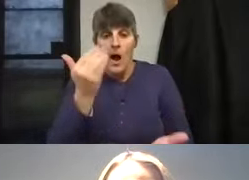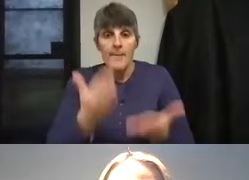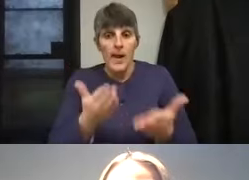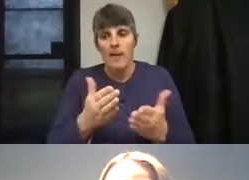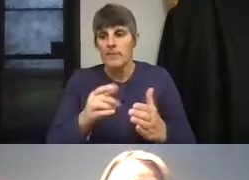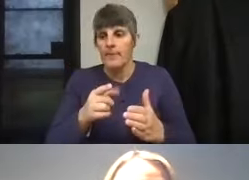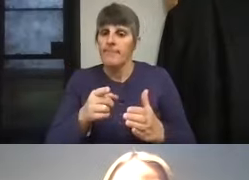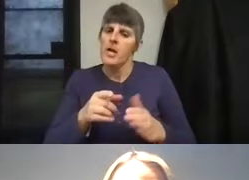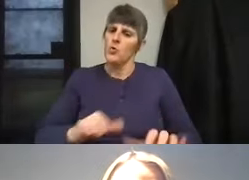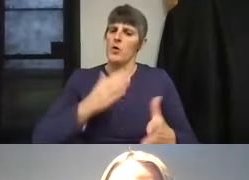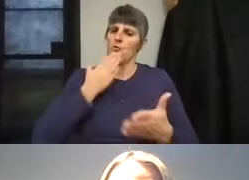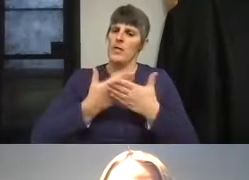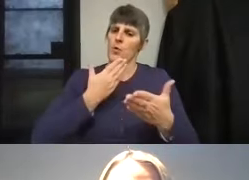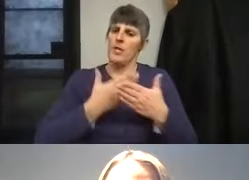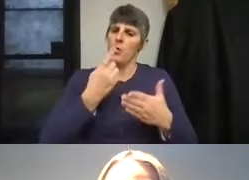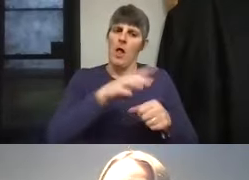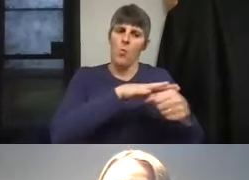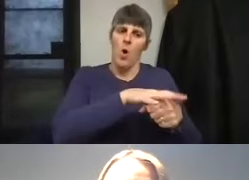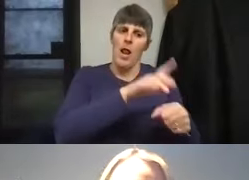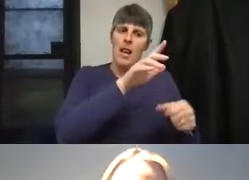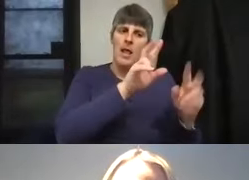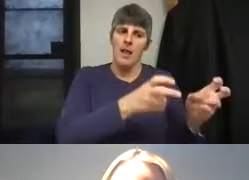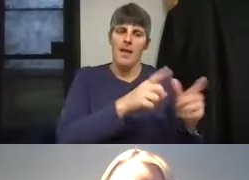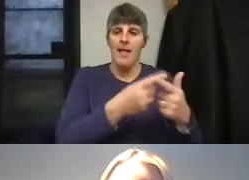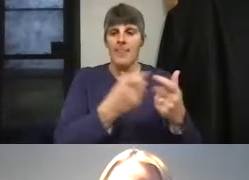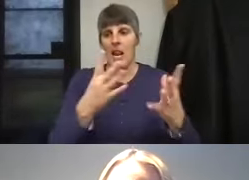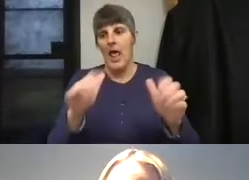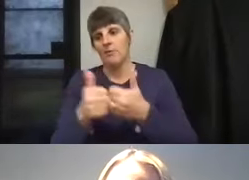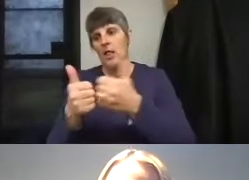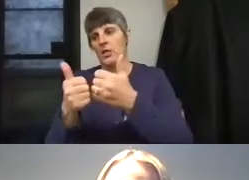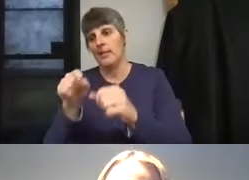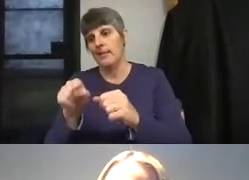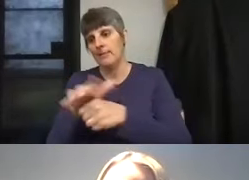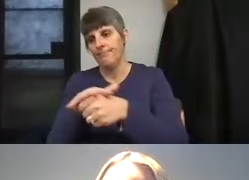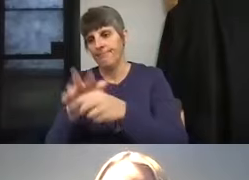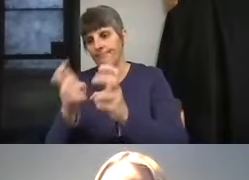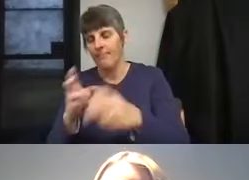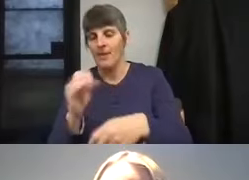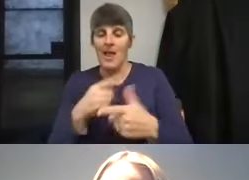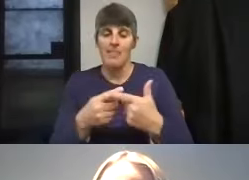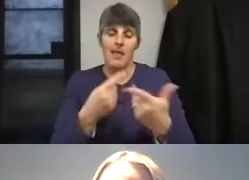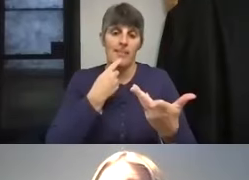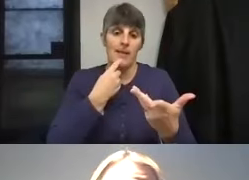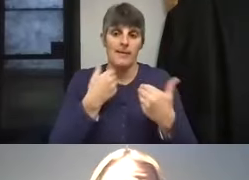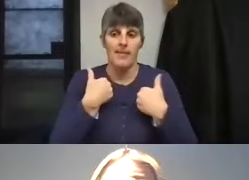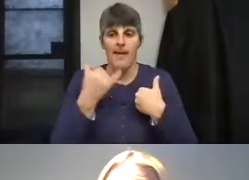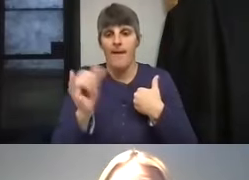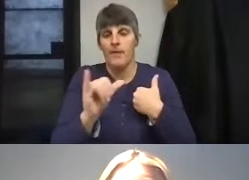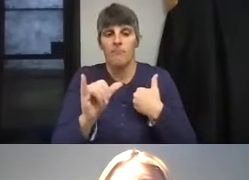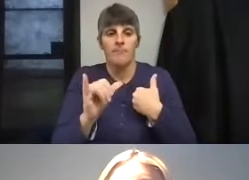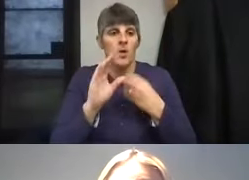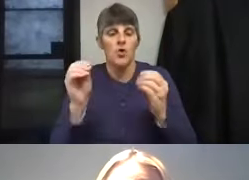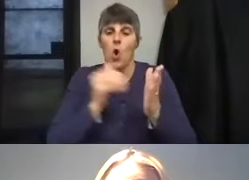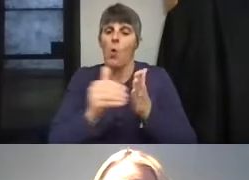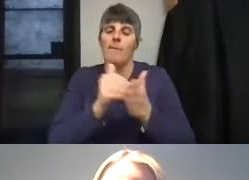doing really, really well in one area, and then they're having a lot of challenges in this area. And then let's say they have like no